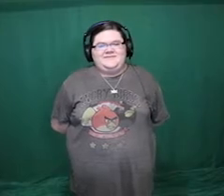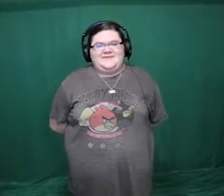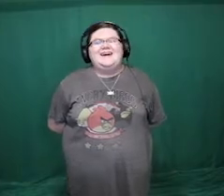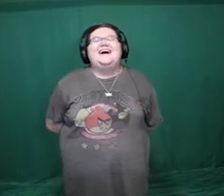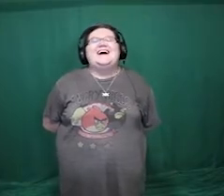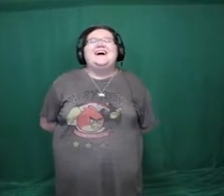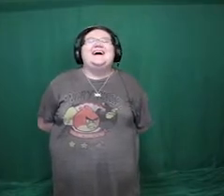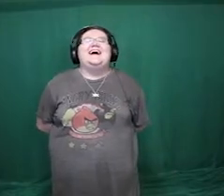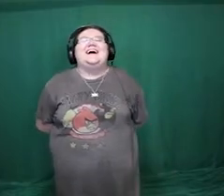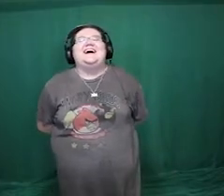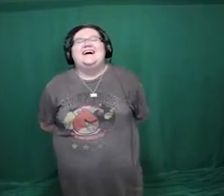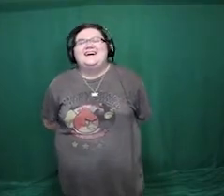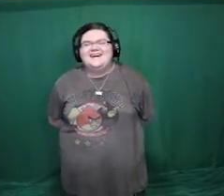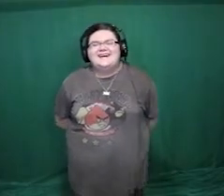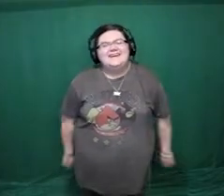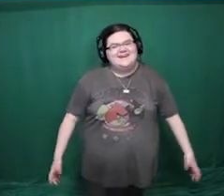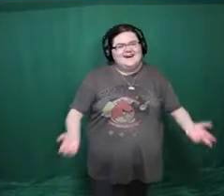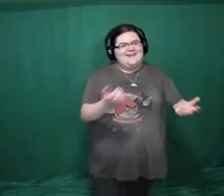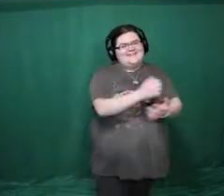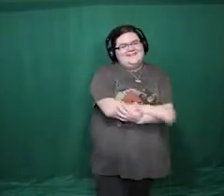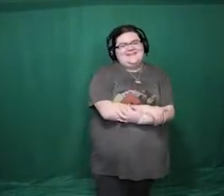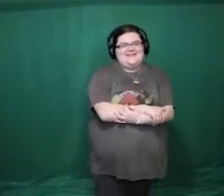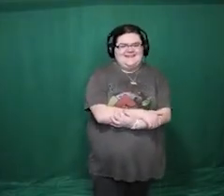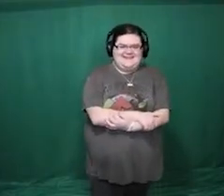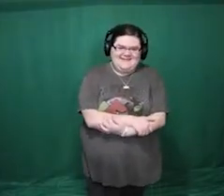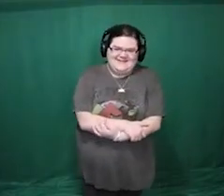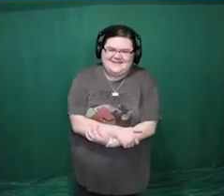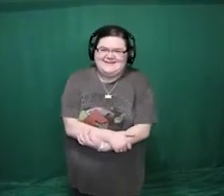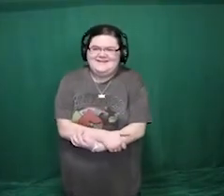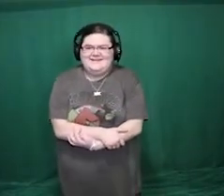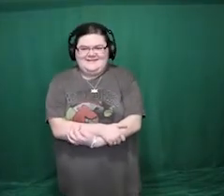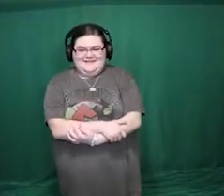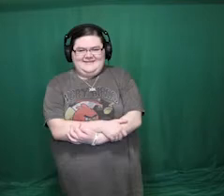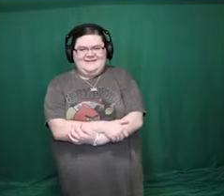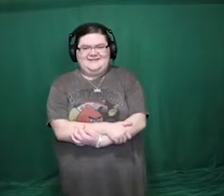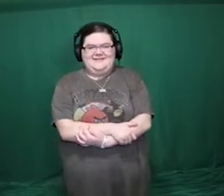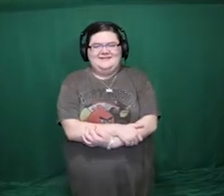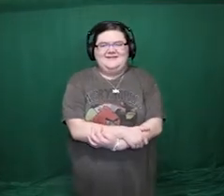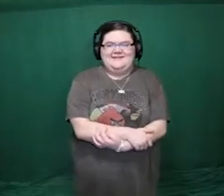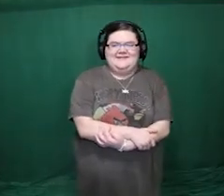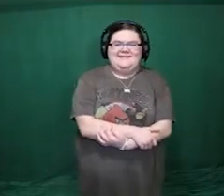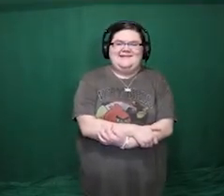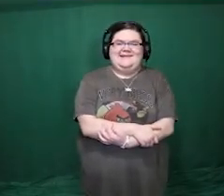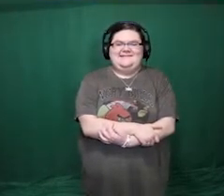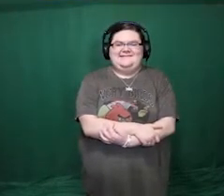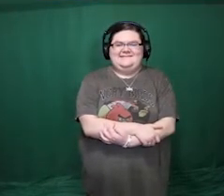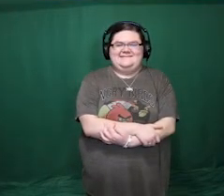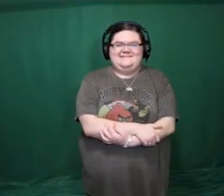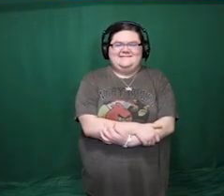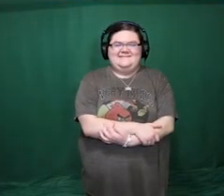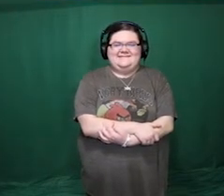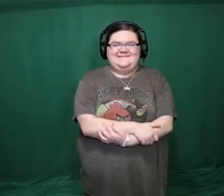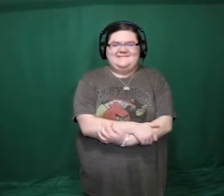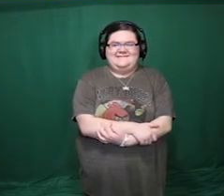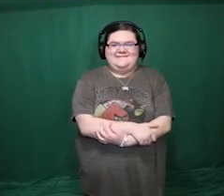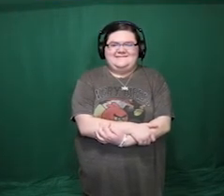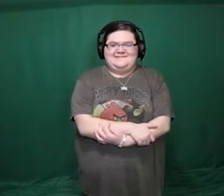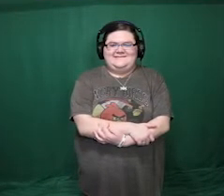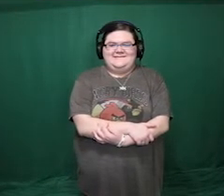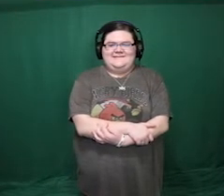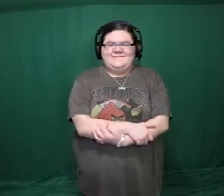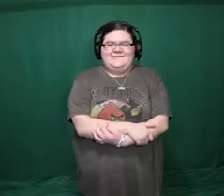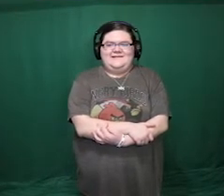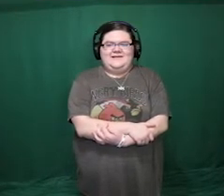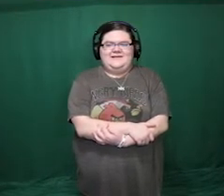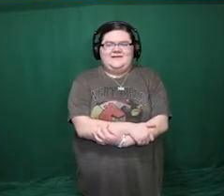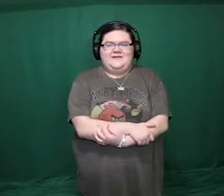hours. Bro. I mean, it's sick. You it's like a good it? Game. I mean, I don't play